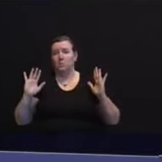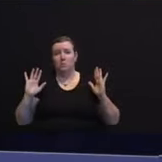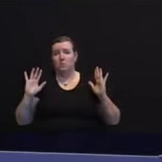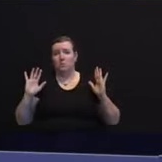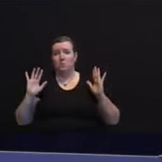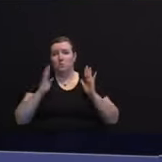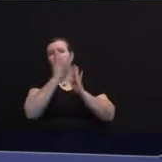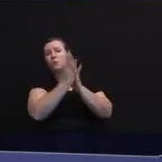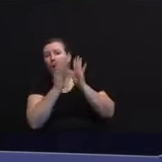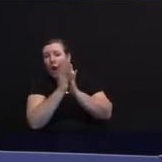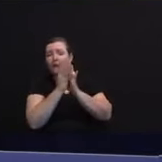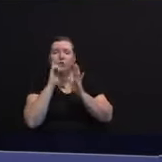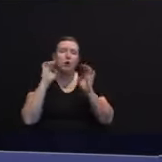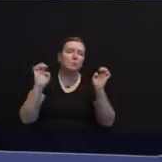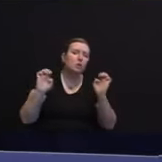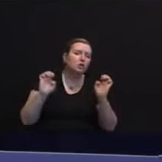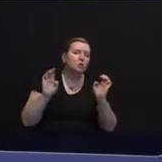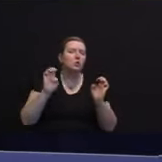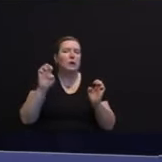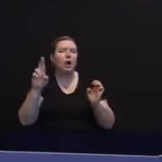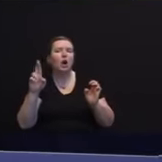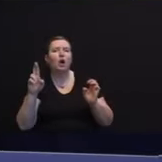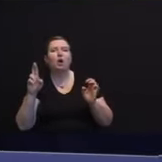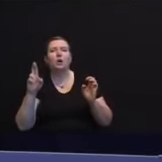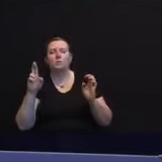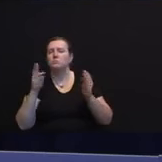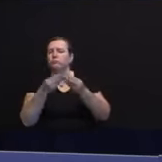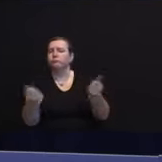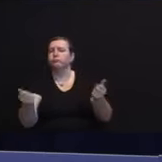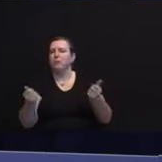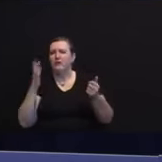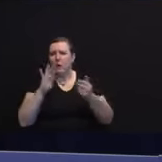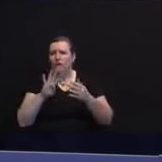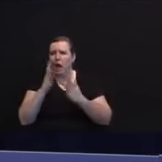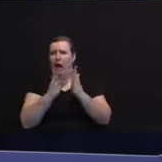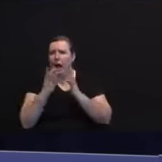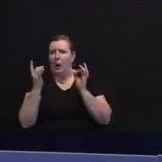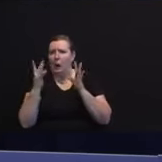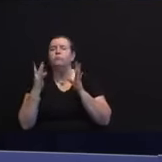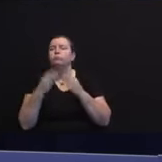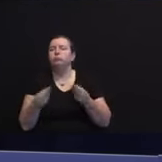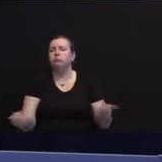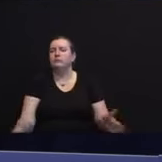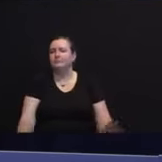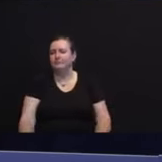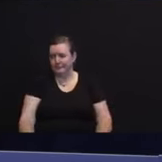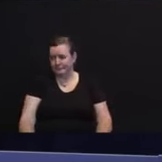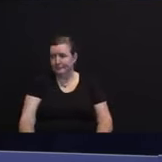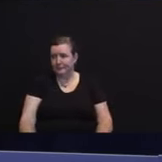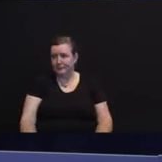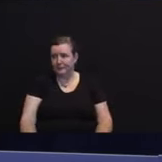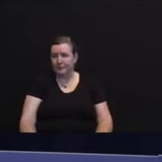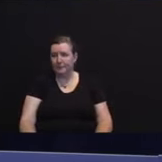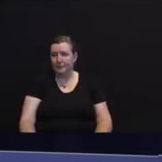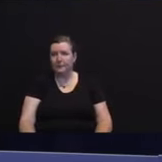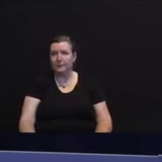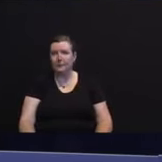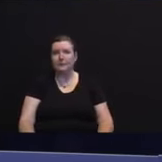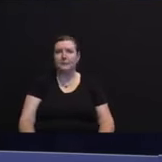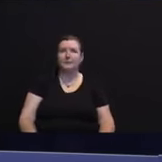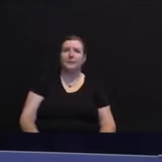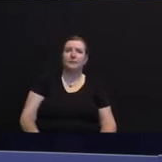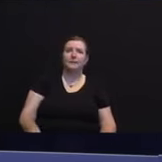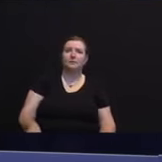the emergency room and make more capacity, discharge patients. The ones that